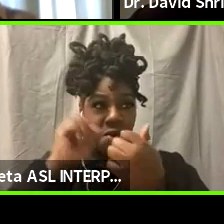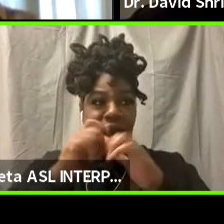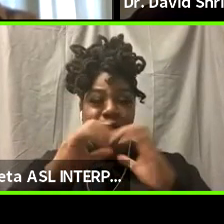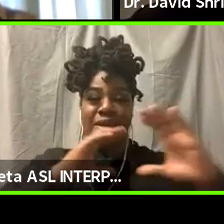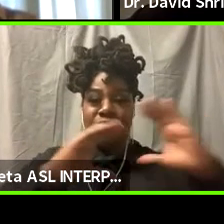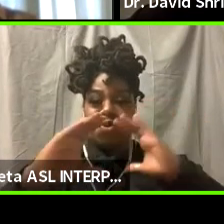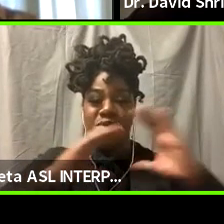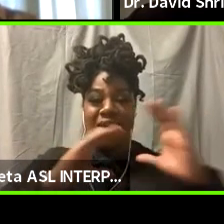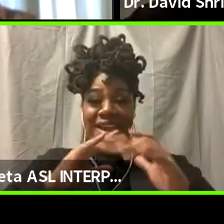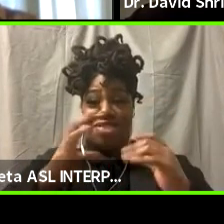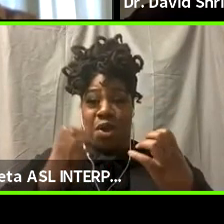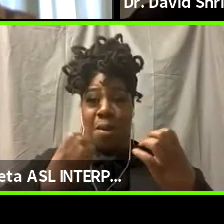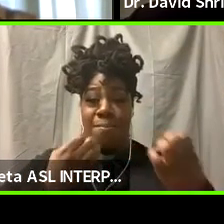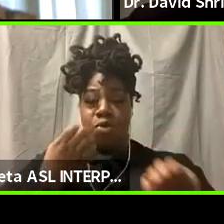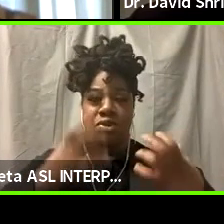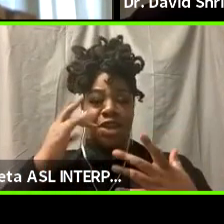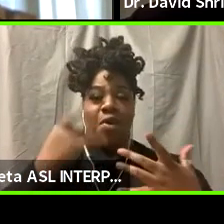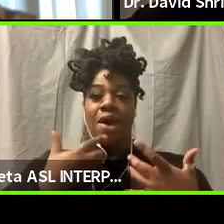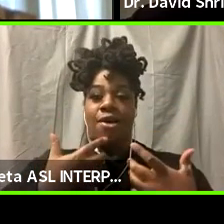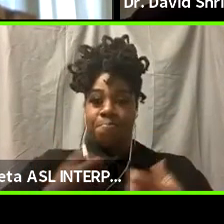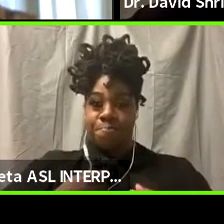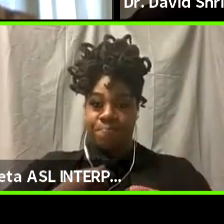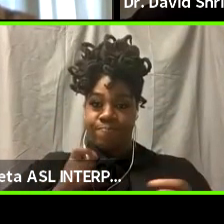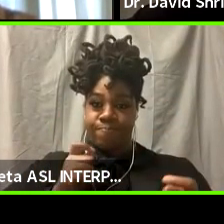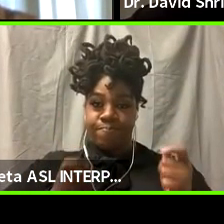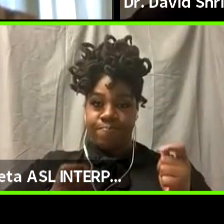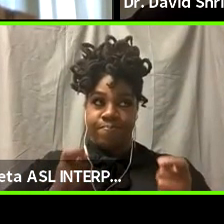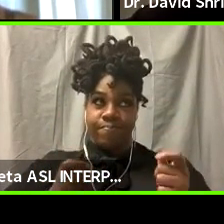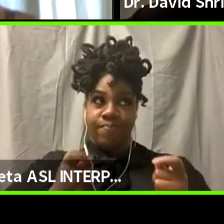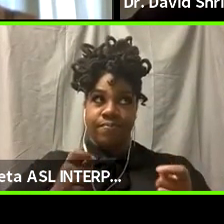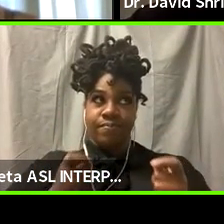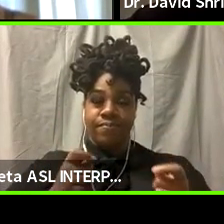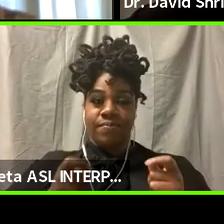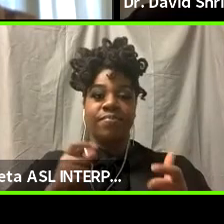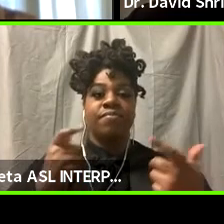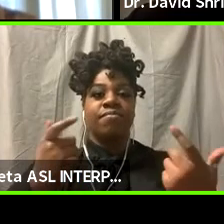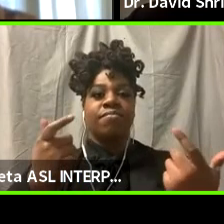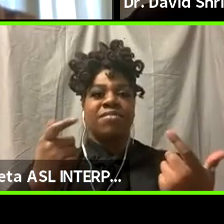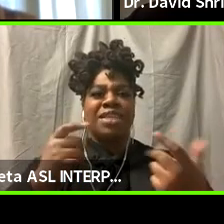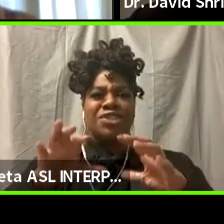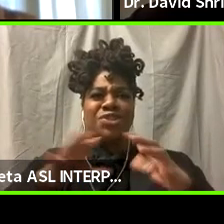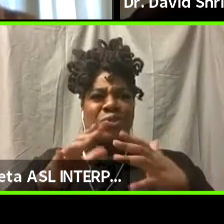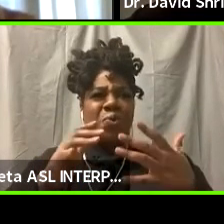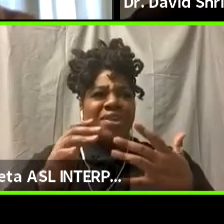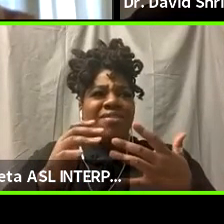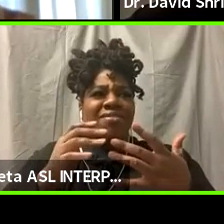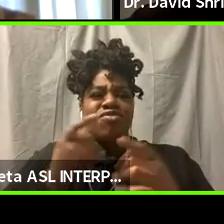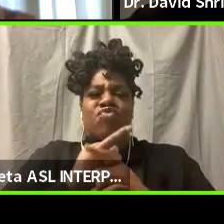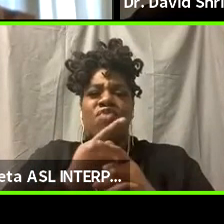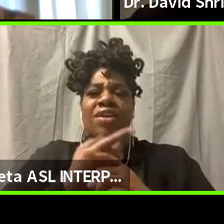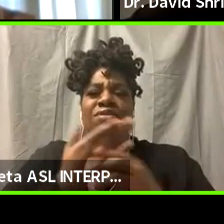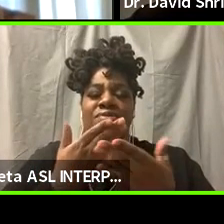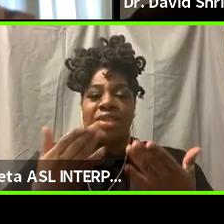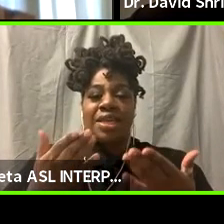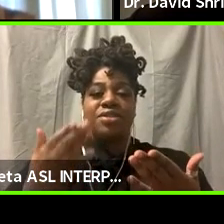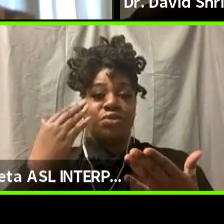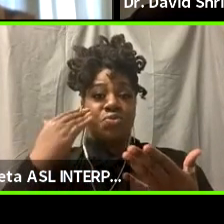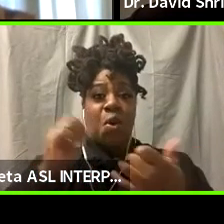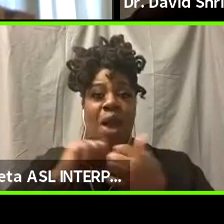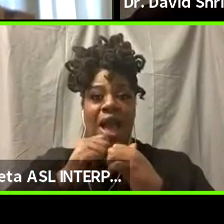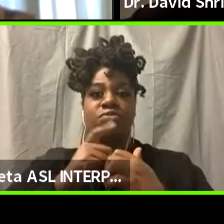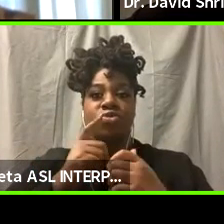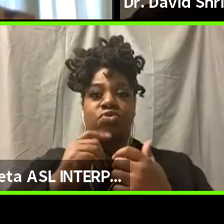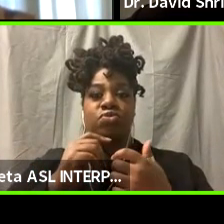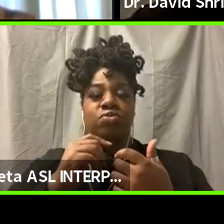emotions and just doing things in order to be able to, you know, work as a group and work with others? Like,